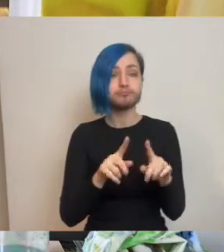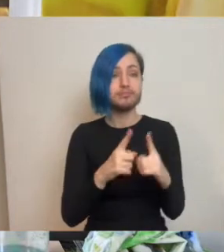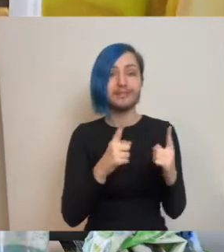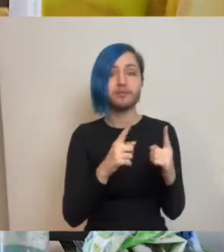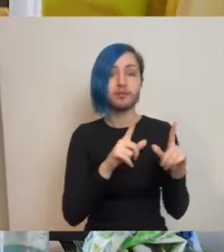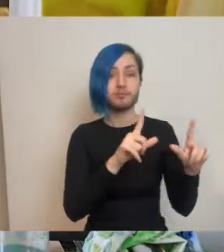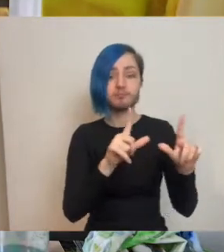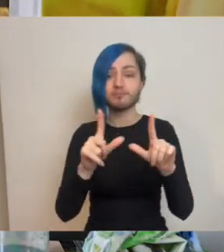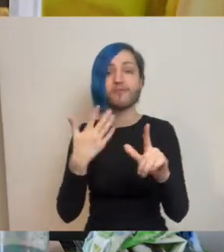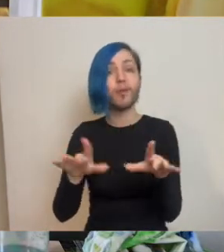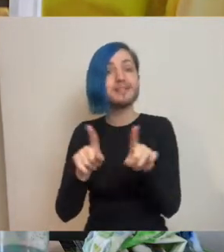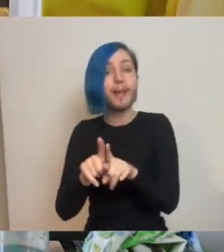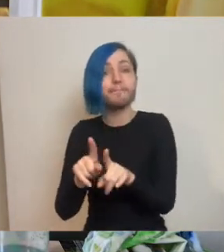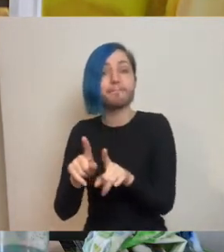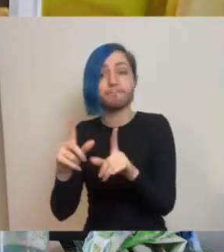relatively quickly.